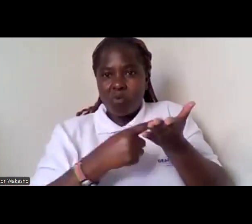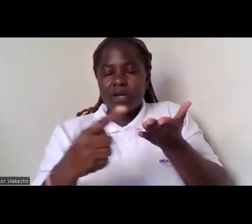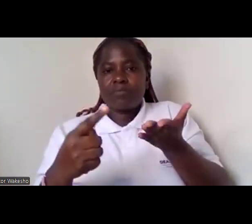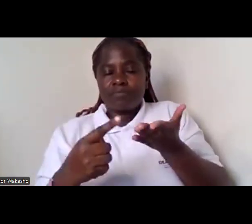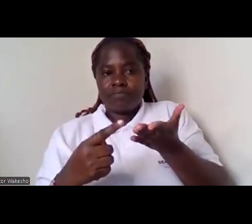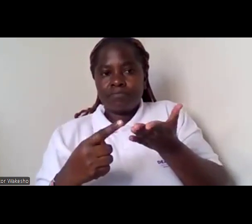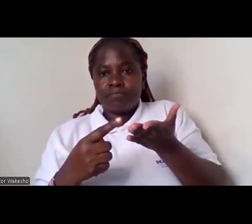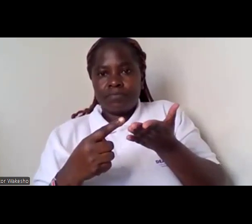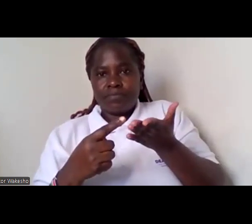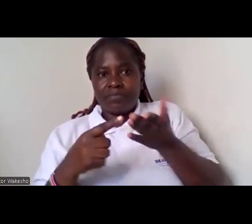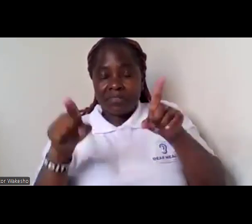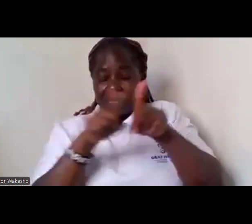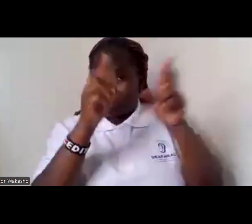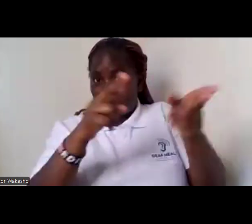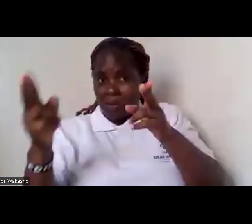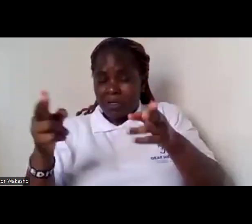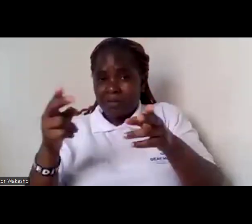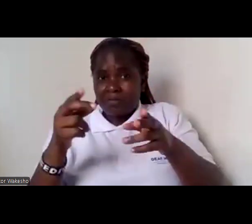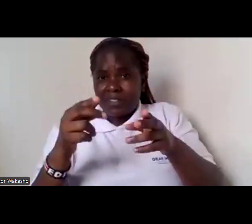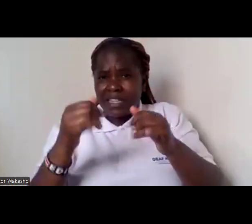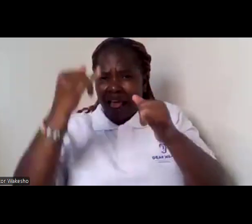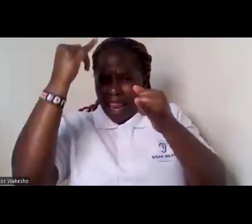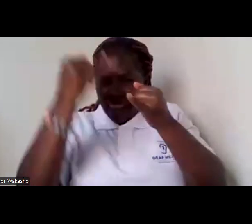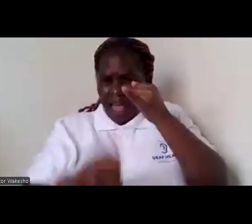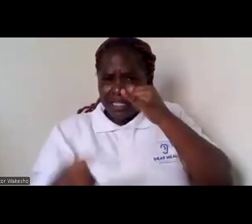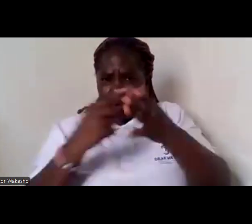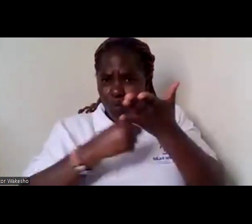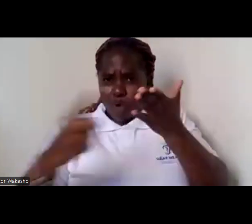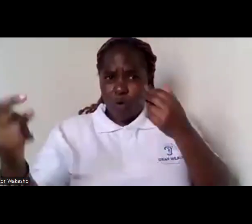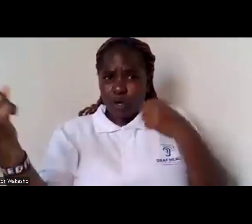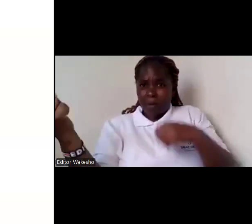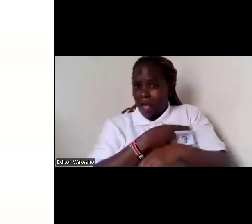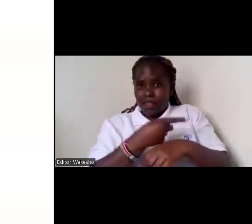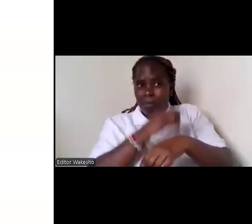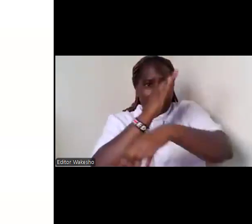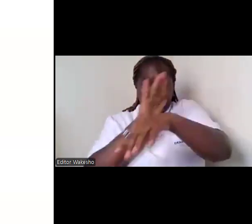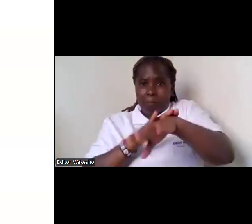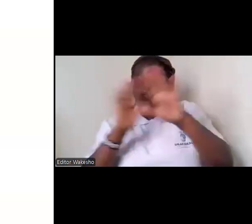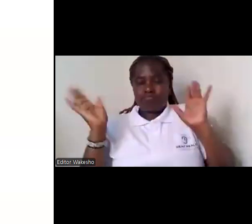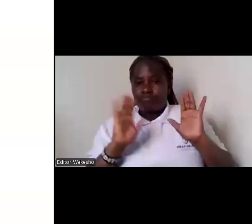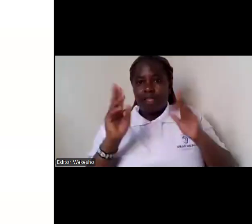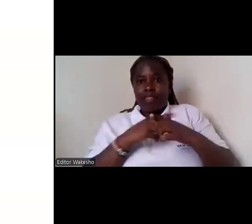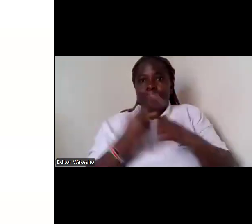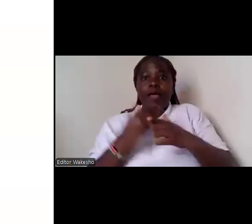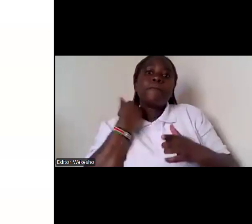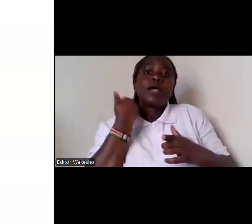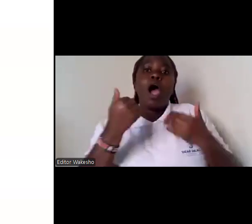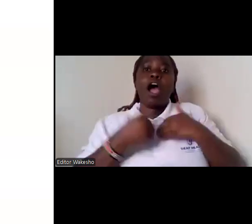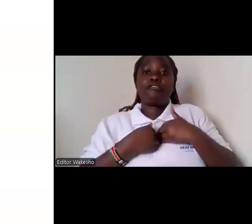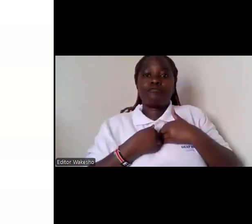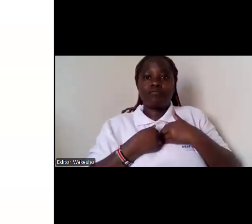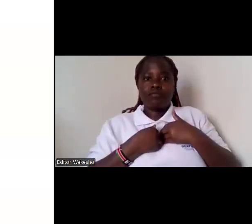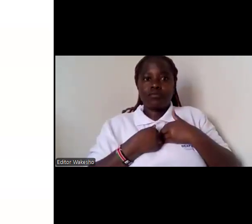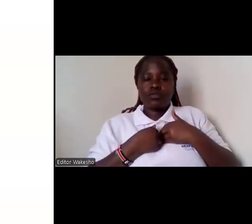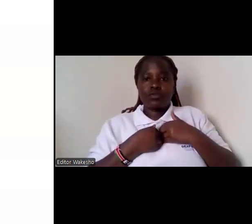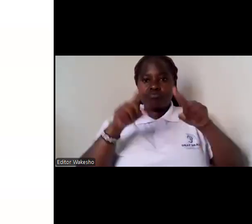And normally on the last week of the month, someone does not put it on, and that's when they get their periods. So that's I was saying